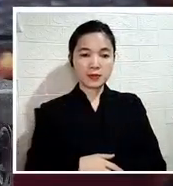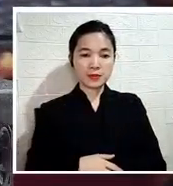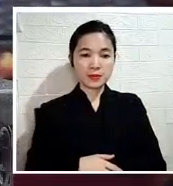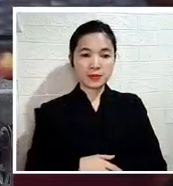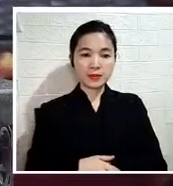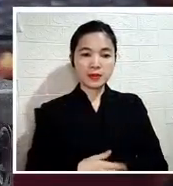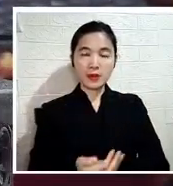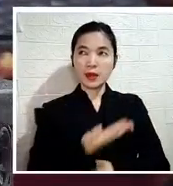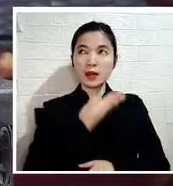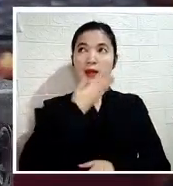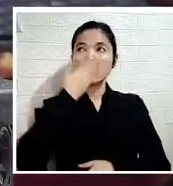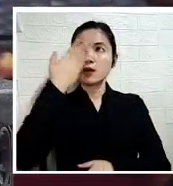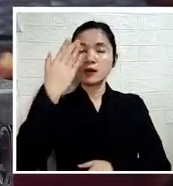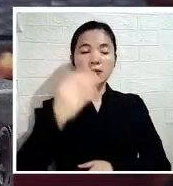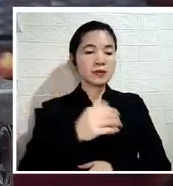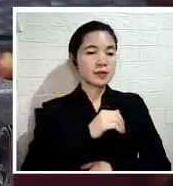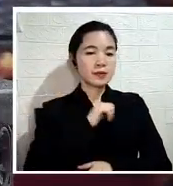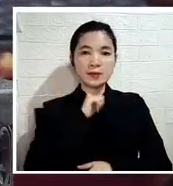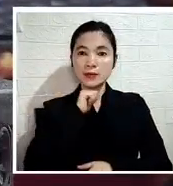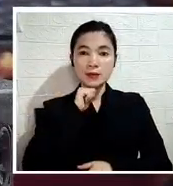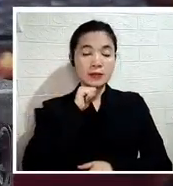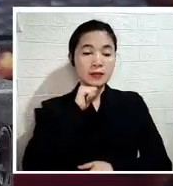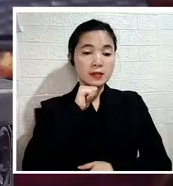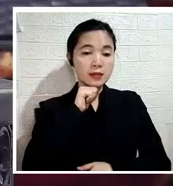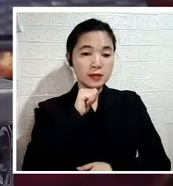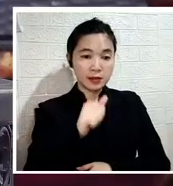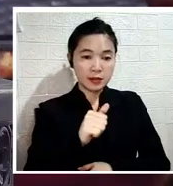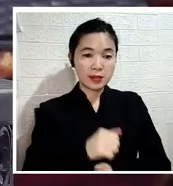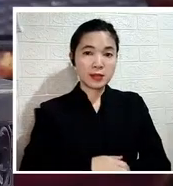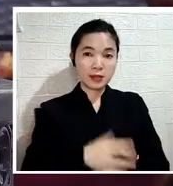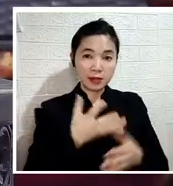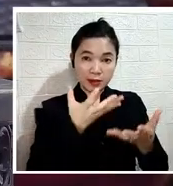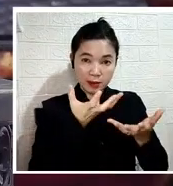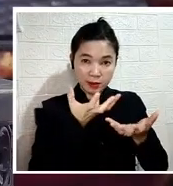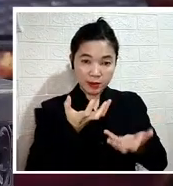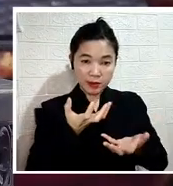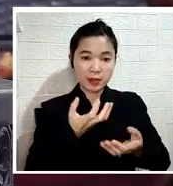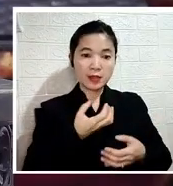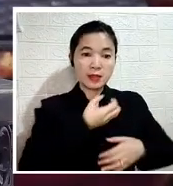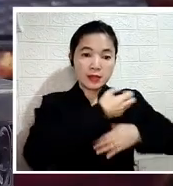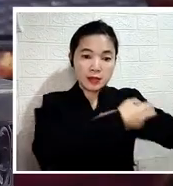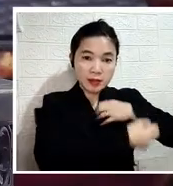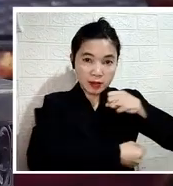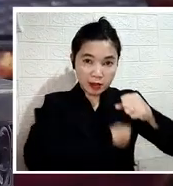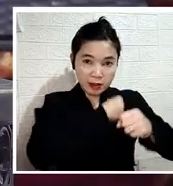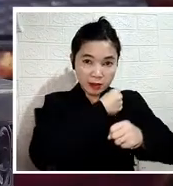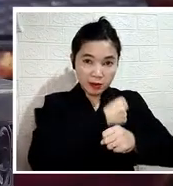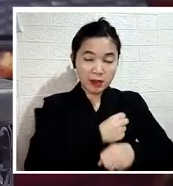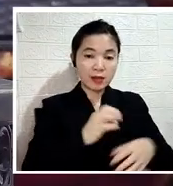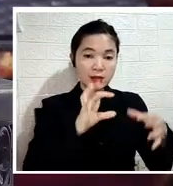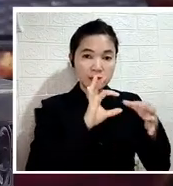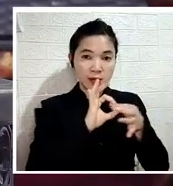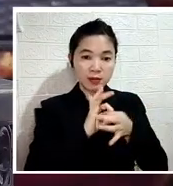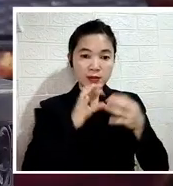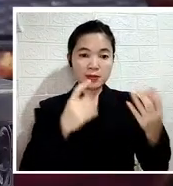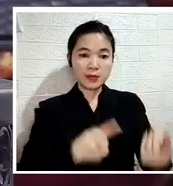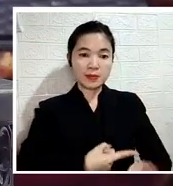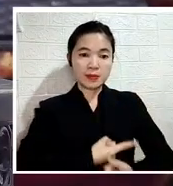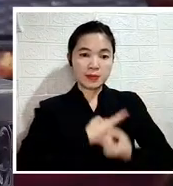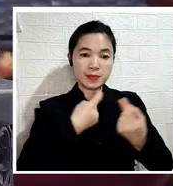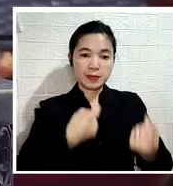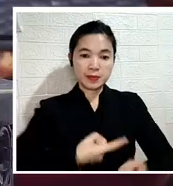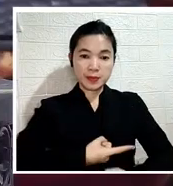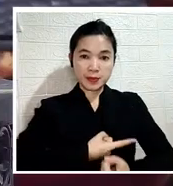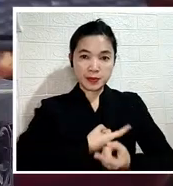Sacrifice or obligation you wish not, but